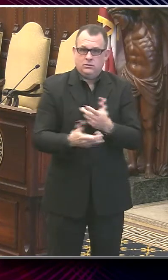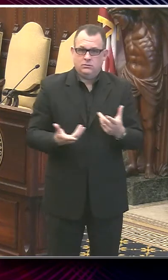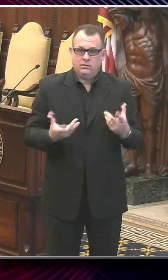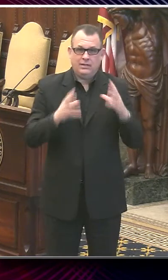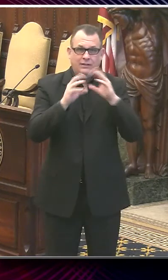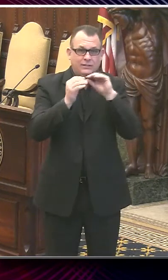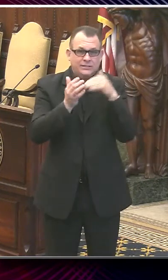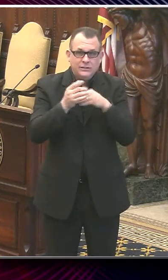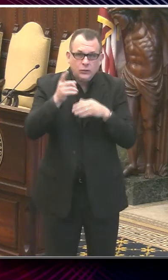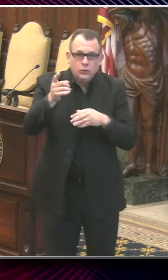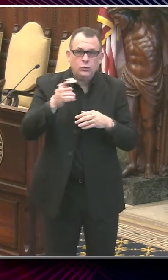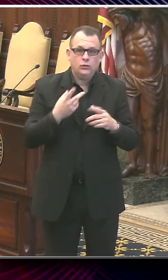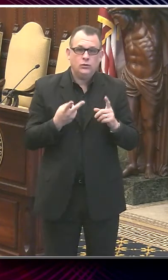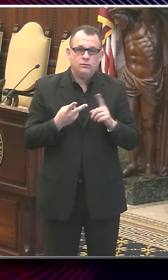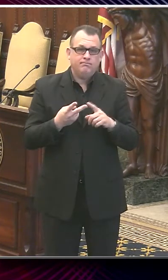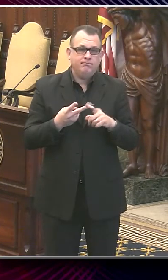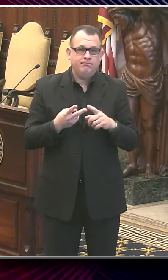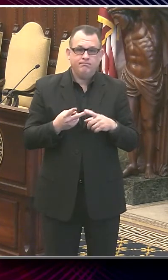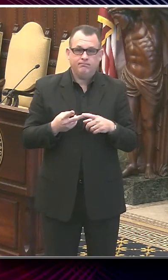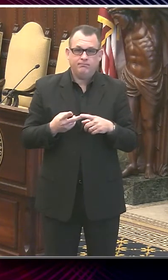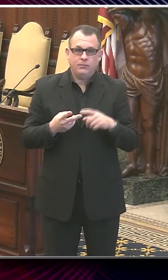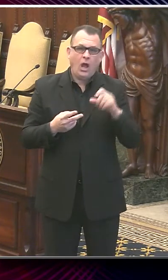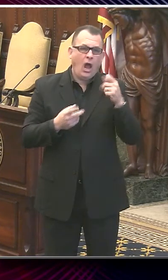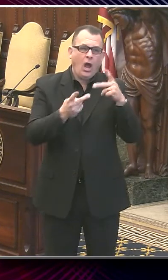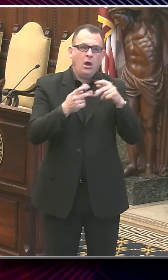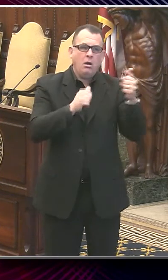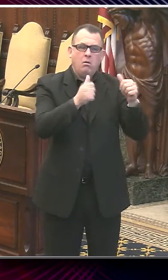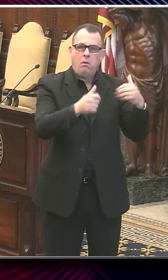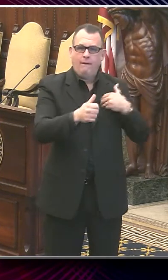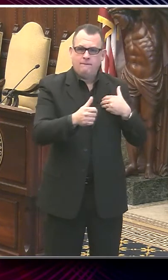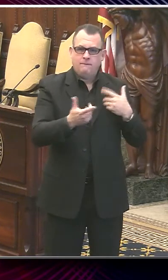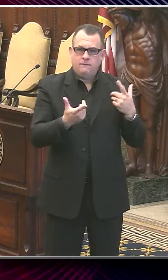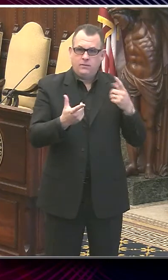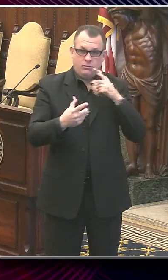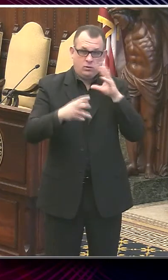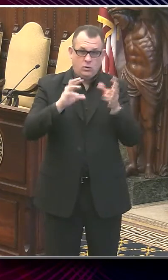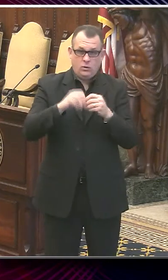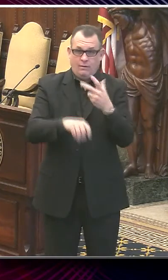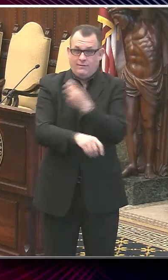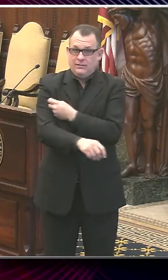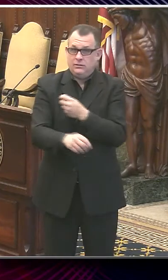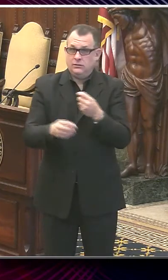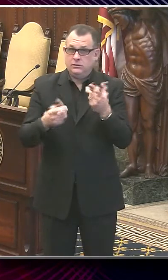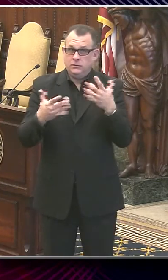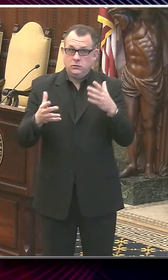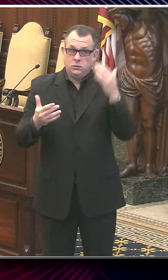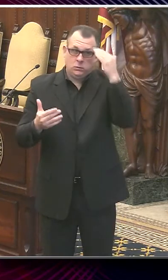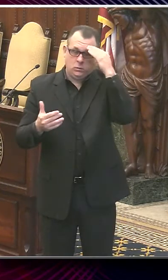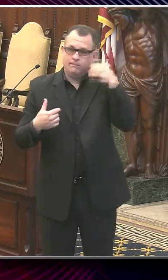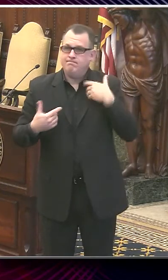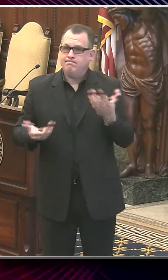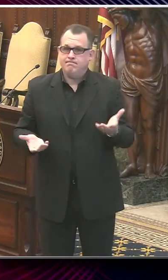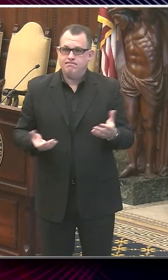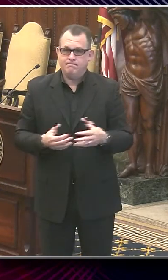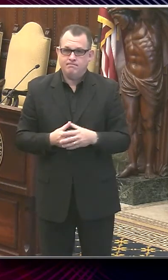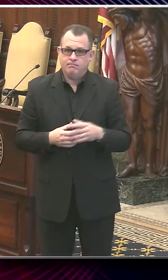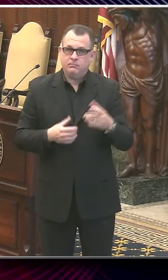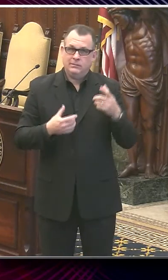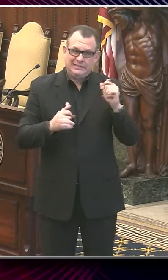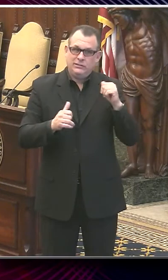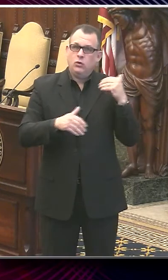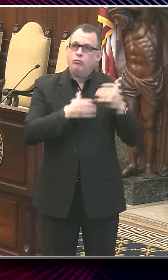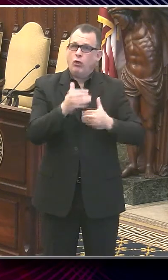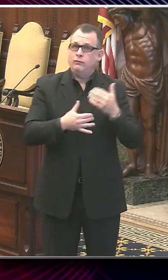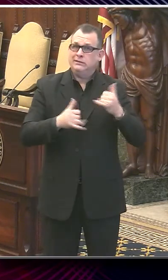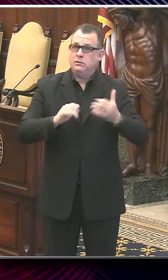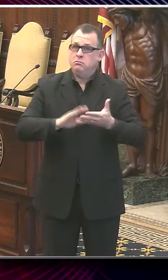others are being vaccinated at other sites. I don't have a total number of people vaccinated, but overall it's making a lot of progress.